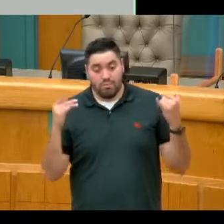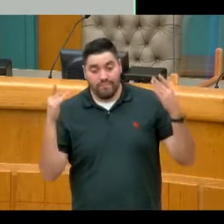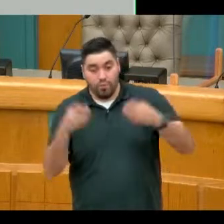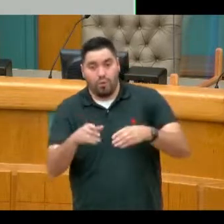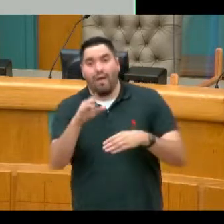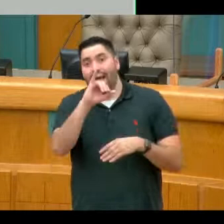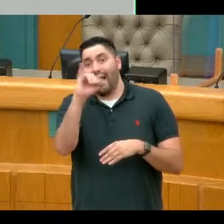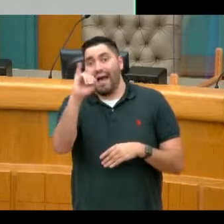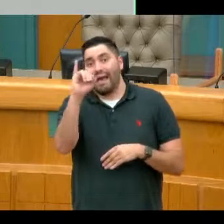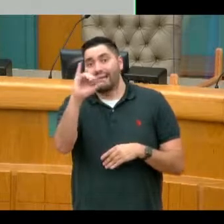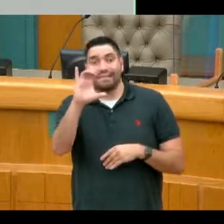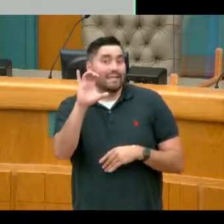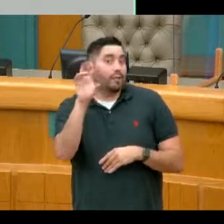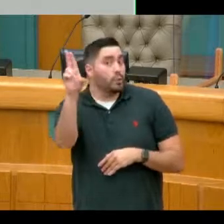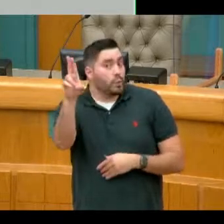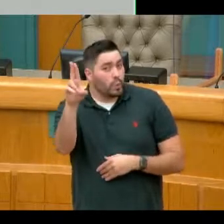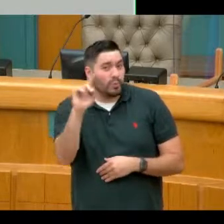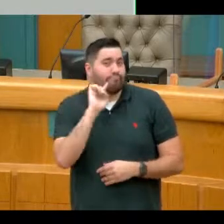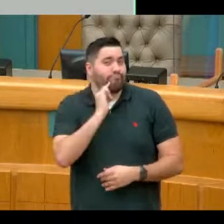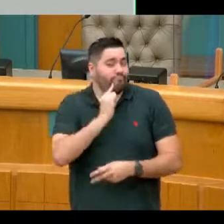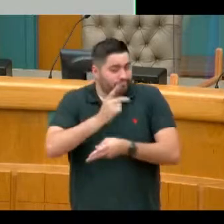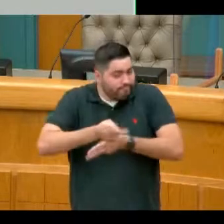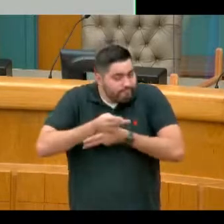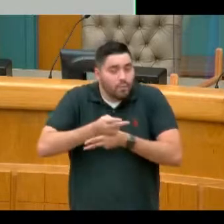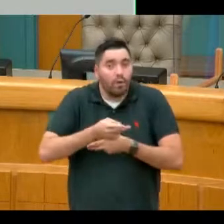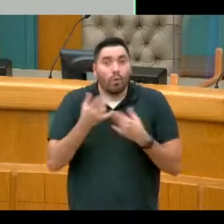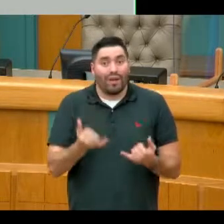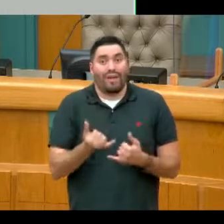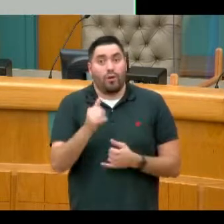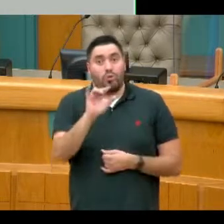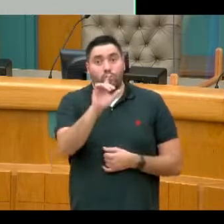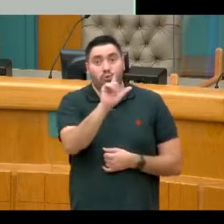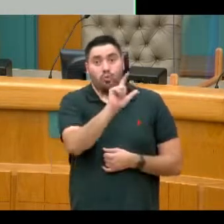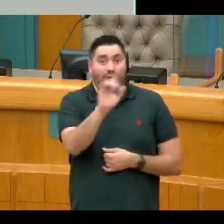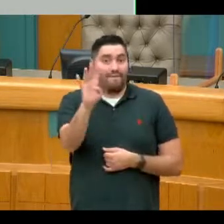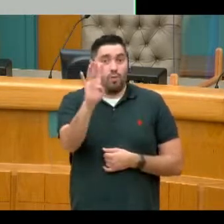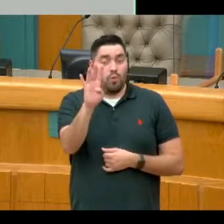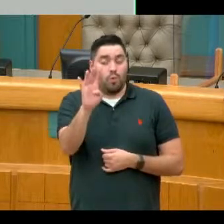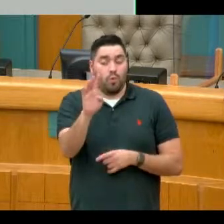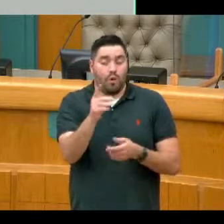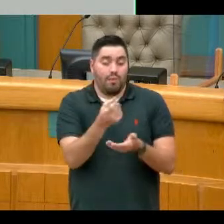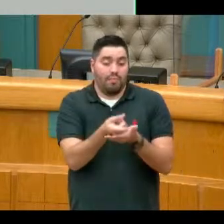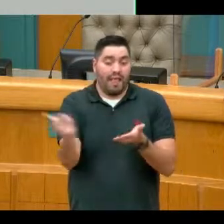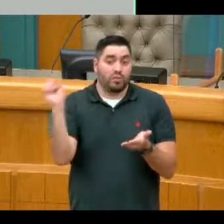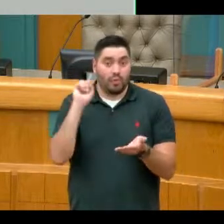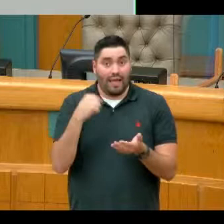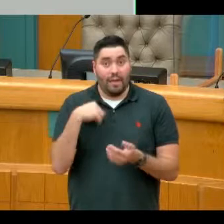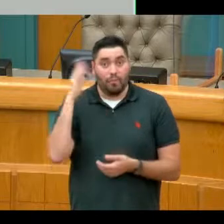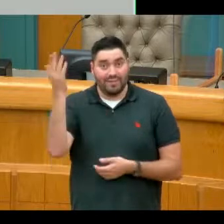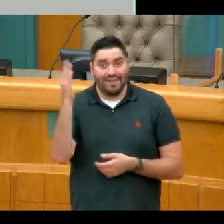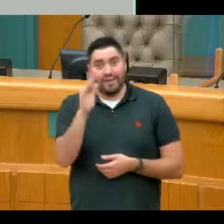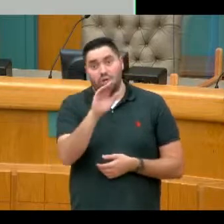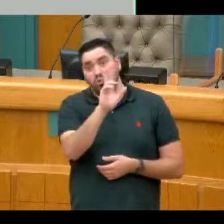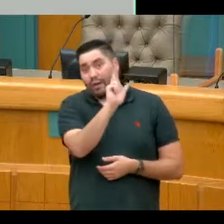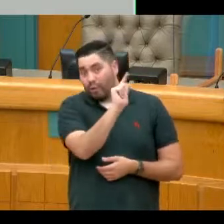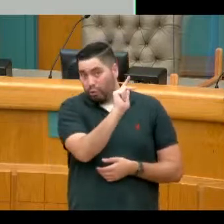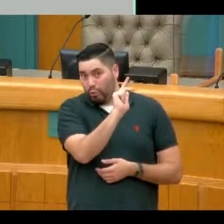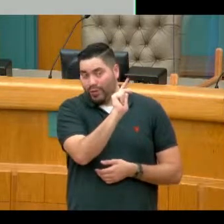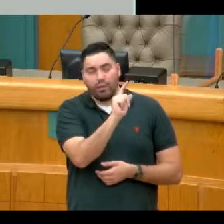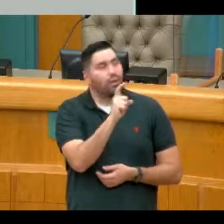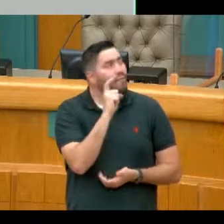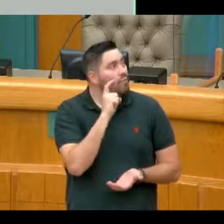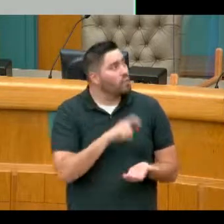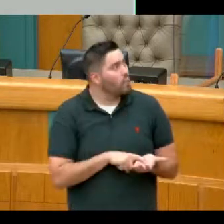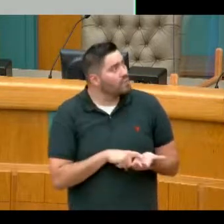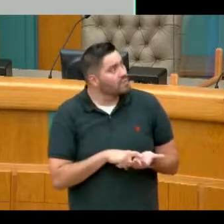with COVID per capita on any one day. So that's a good development. There's a slow decline or even just